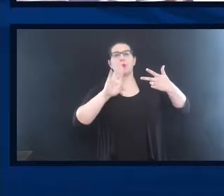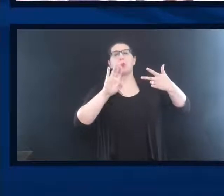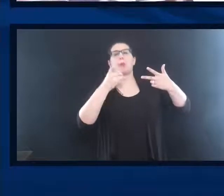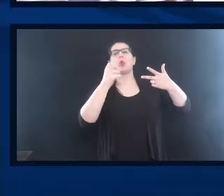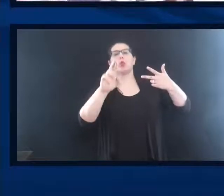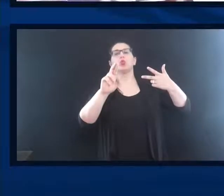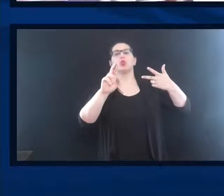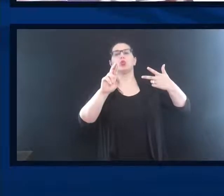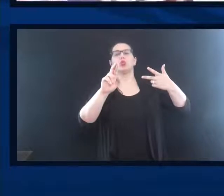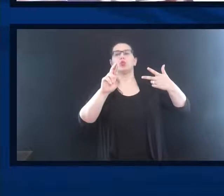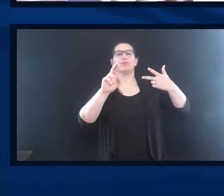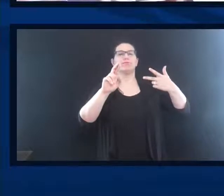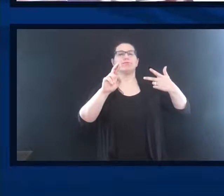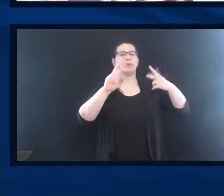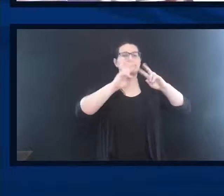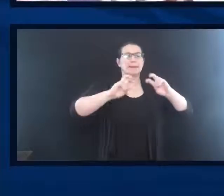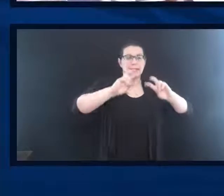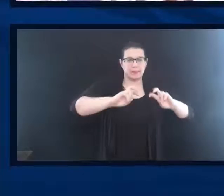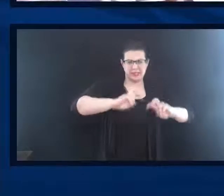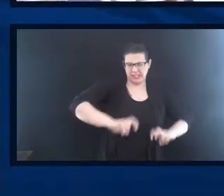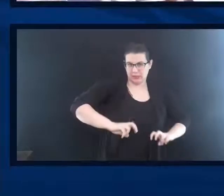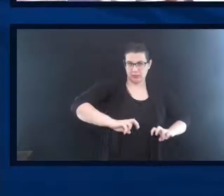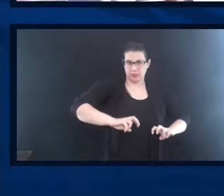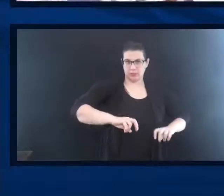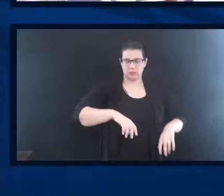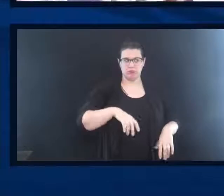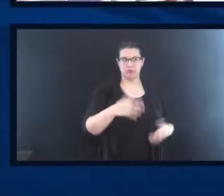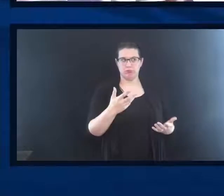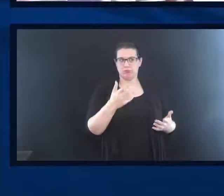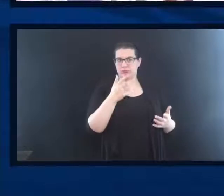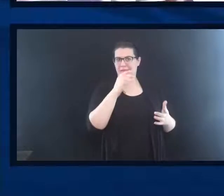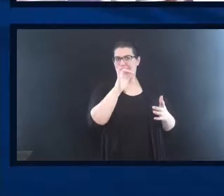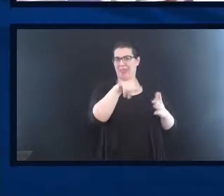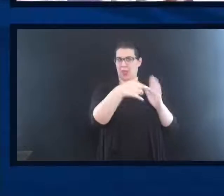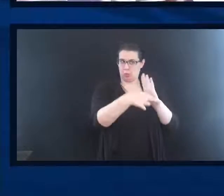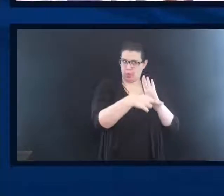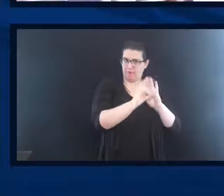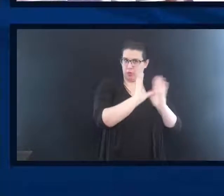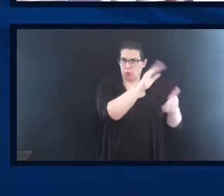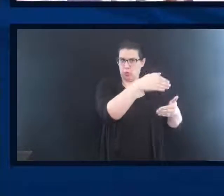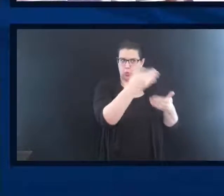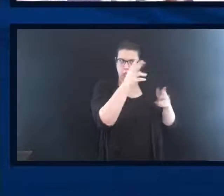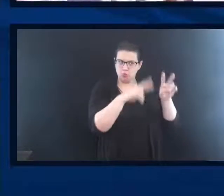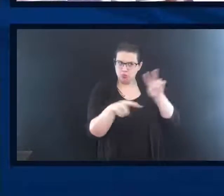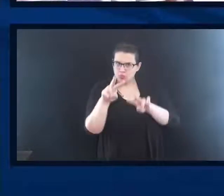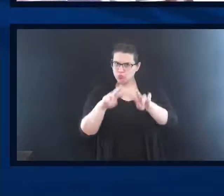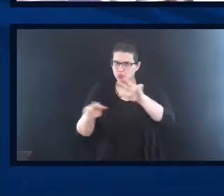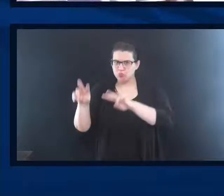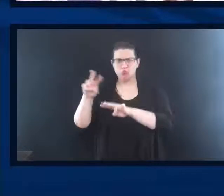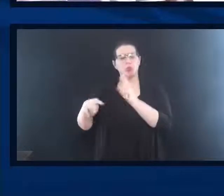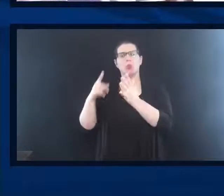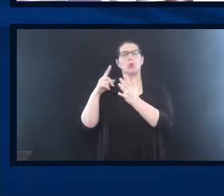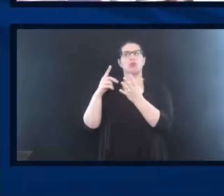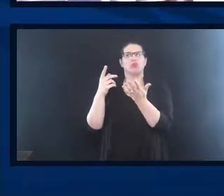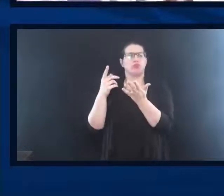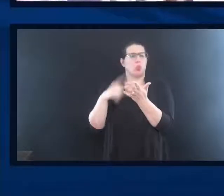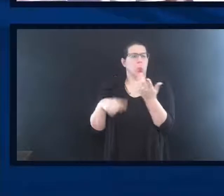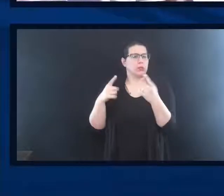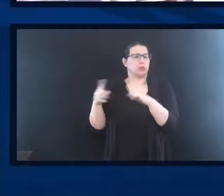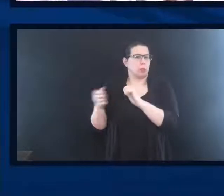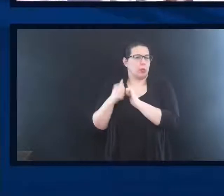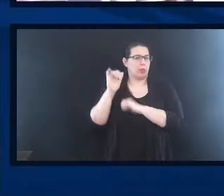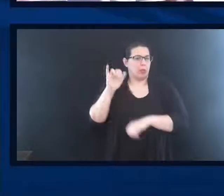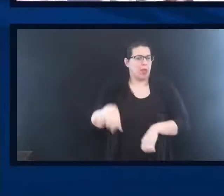of numbers are we getting out of that situation or that review that has been going on, I think, for a little over a month now?